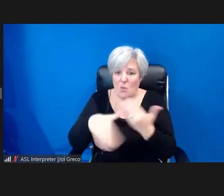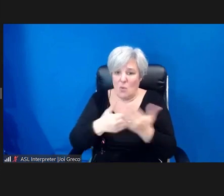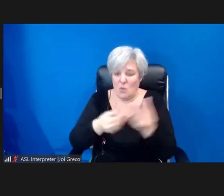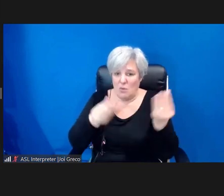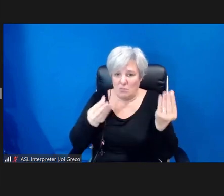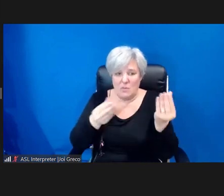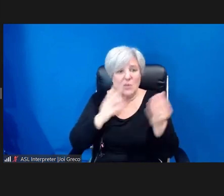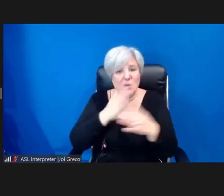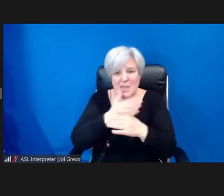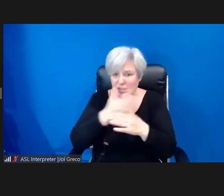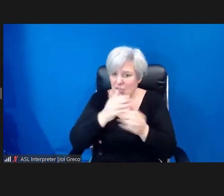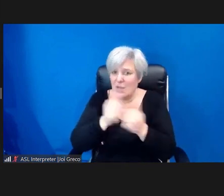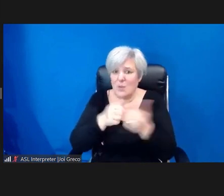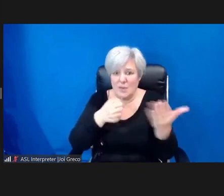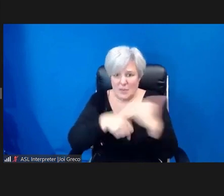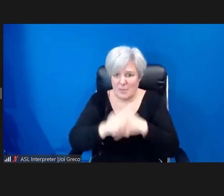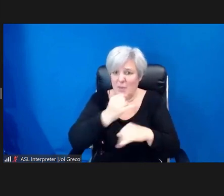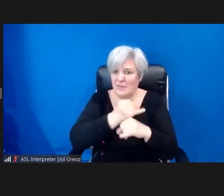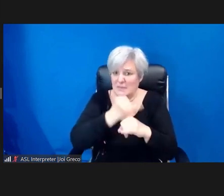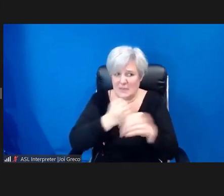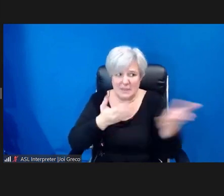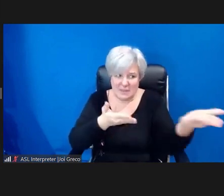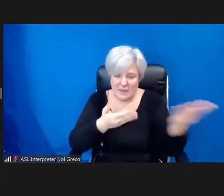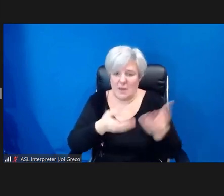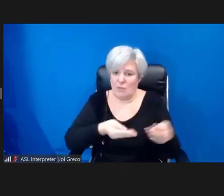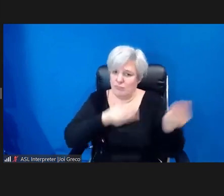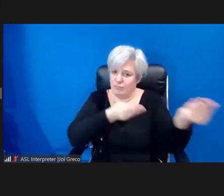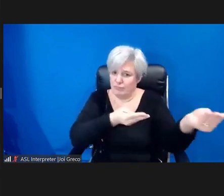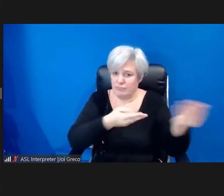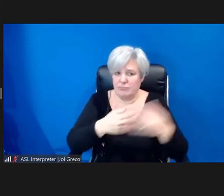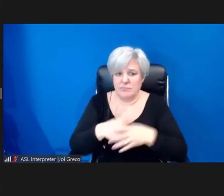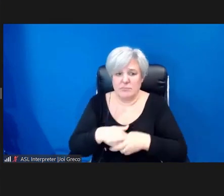which you can share with the birth facilities.